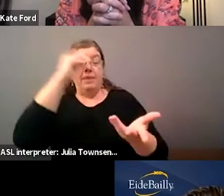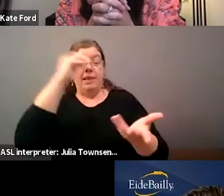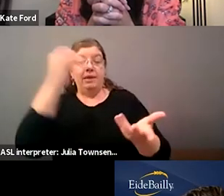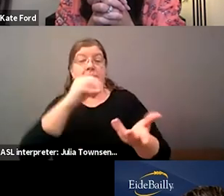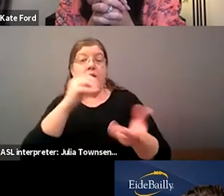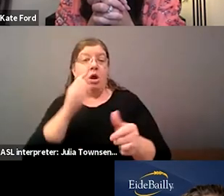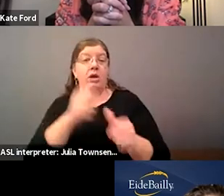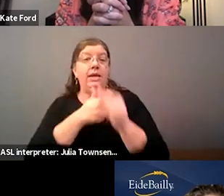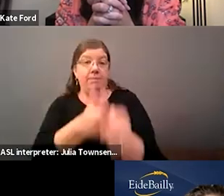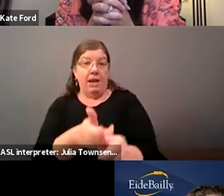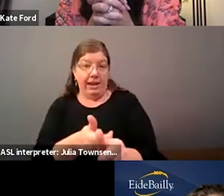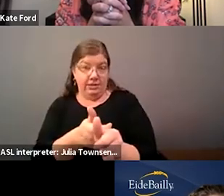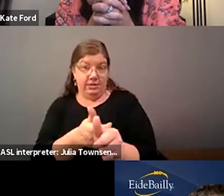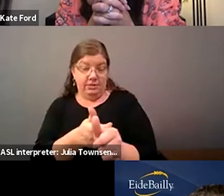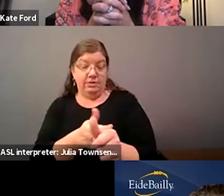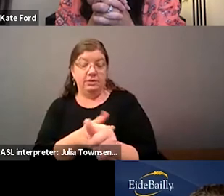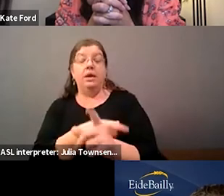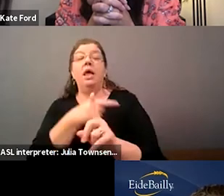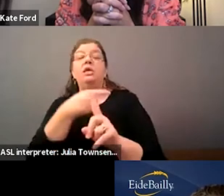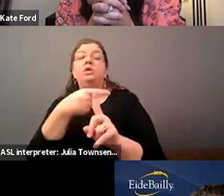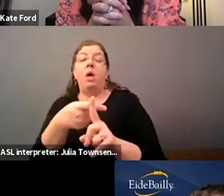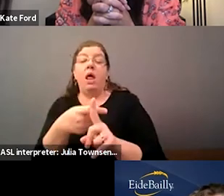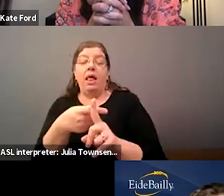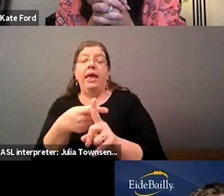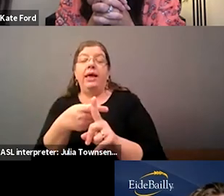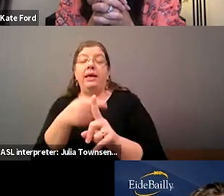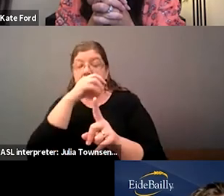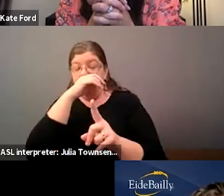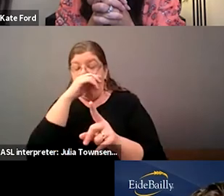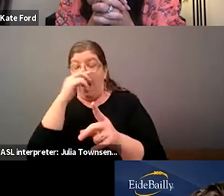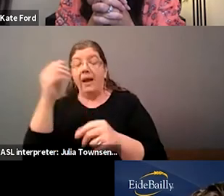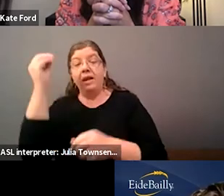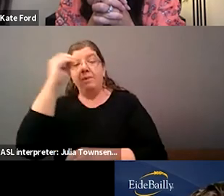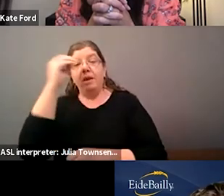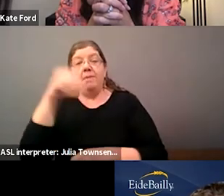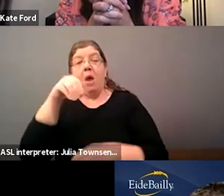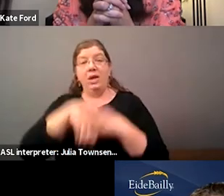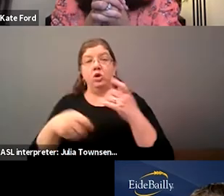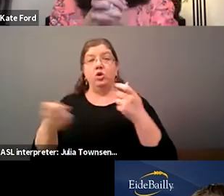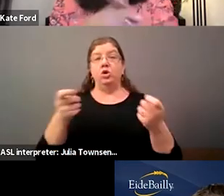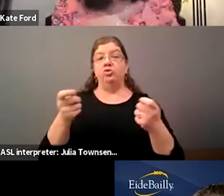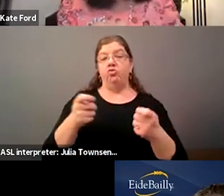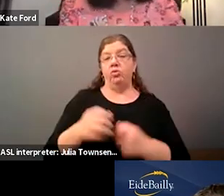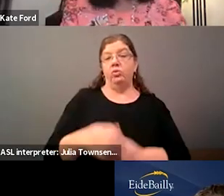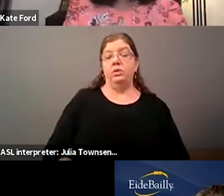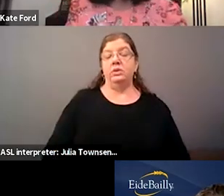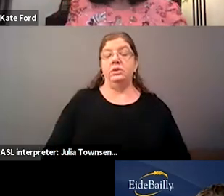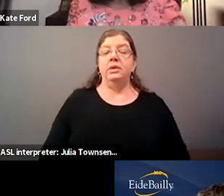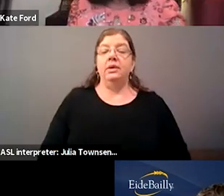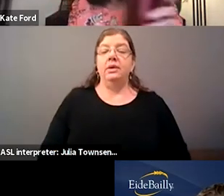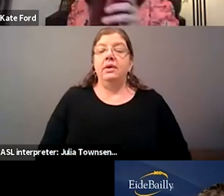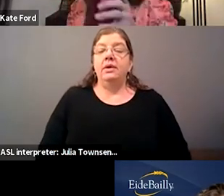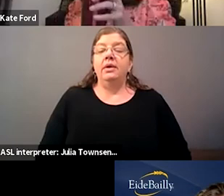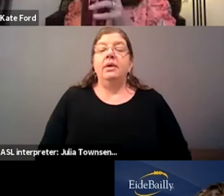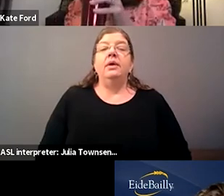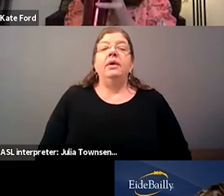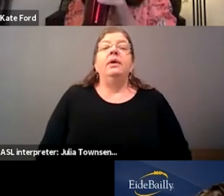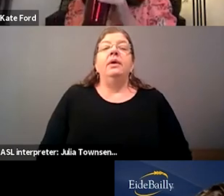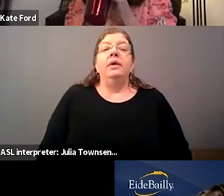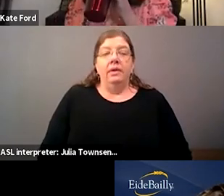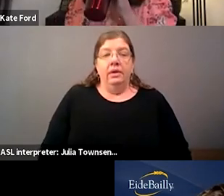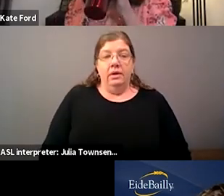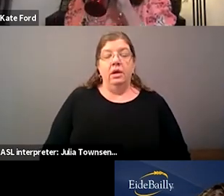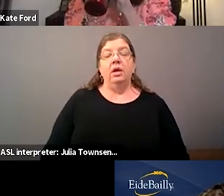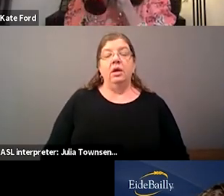compliance as well as an opinion on internal controls and so again we use the